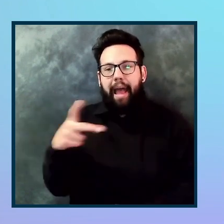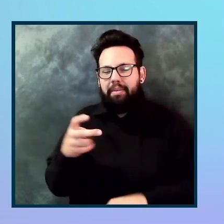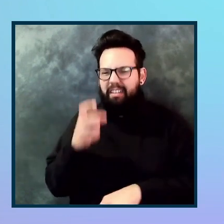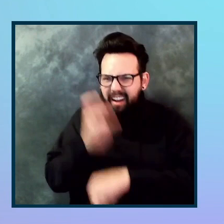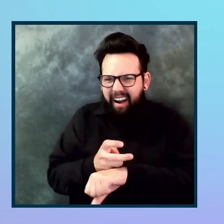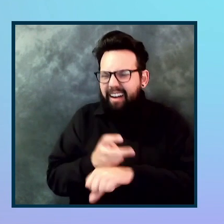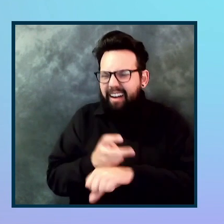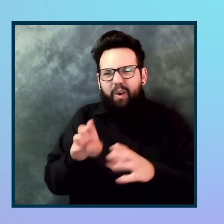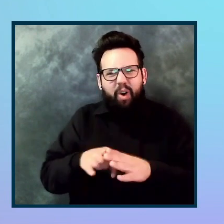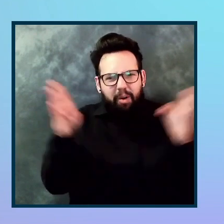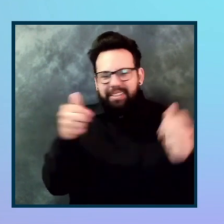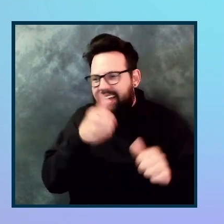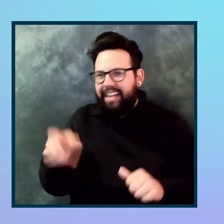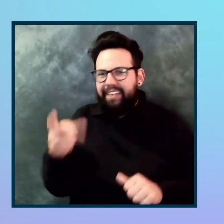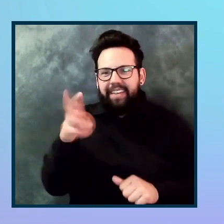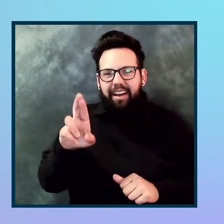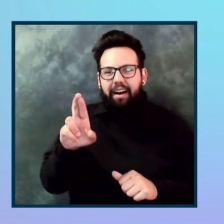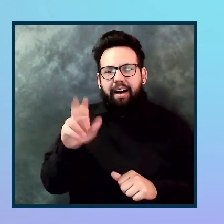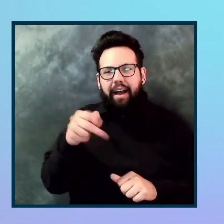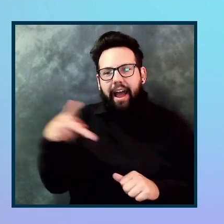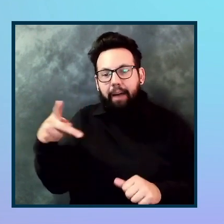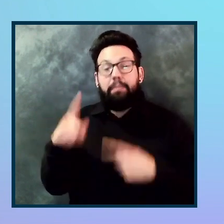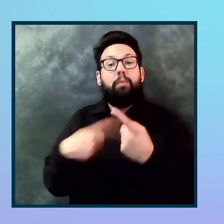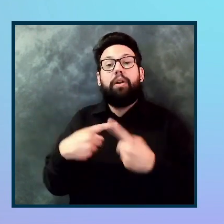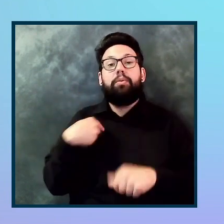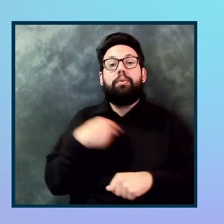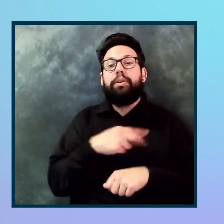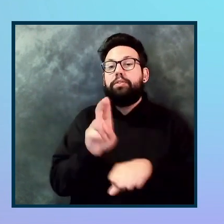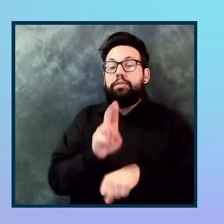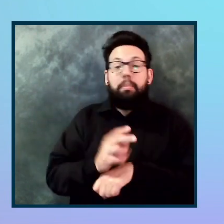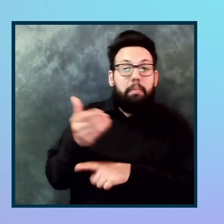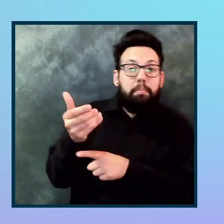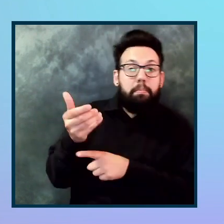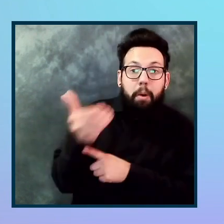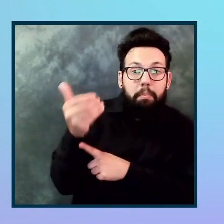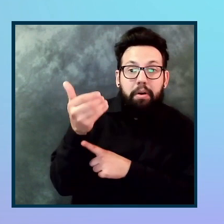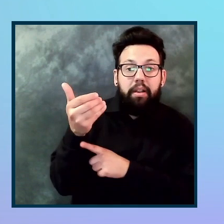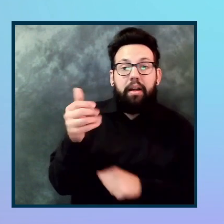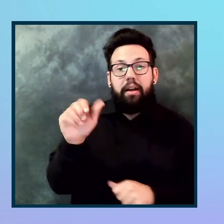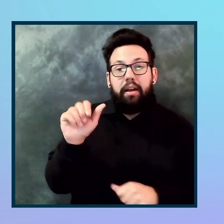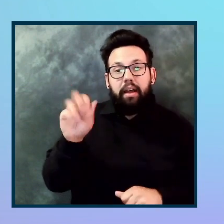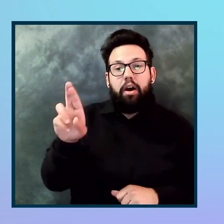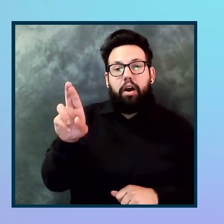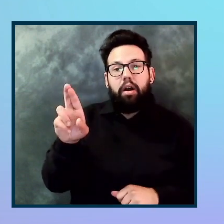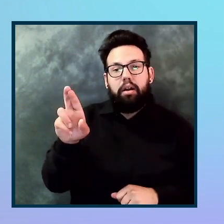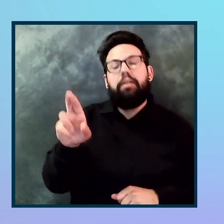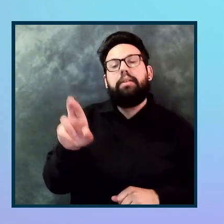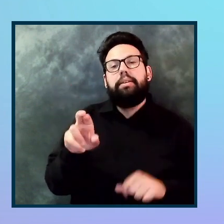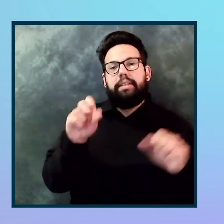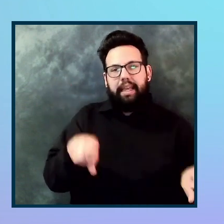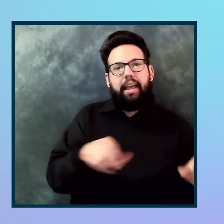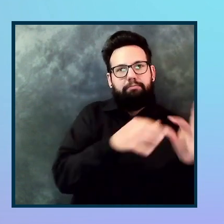VR application. But when we're using something like mobile AR, we are able to get that screen reader inside of